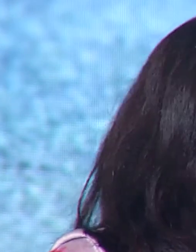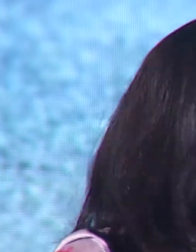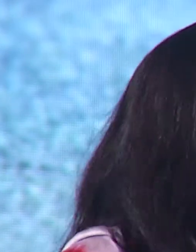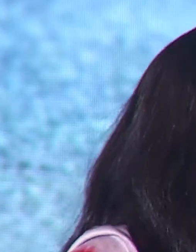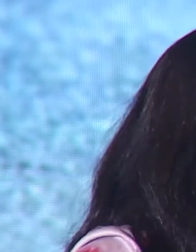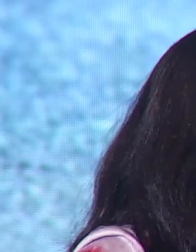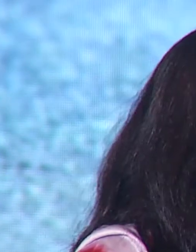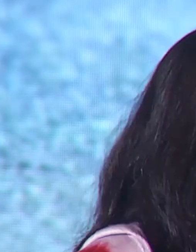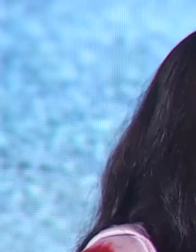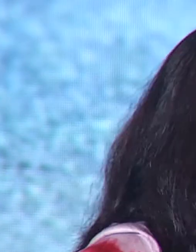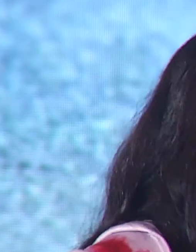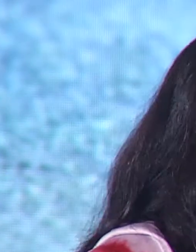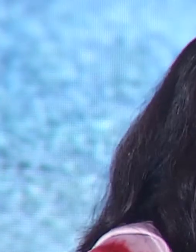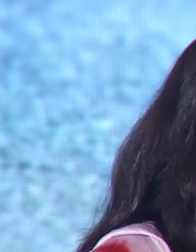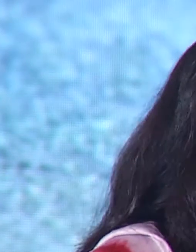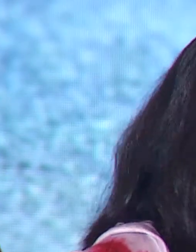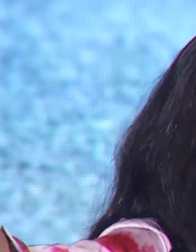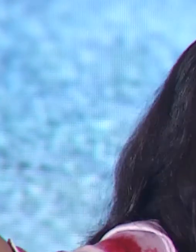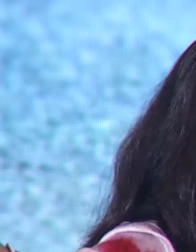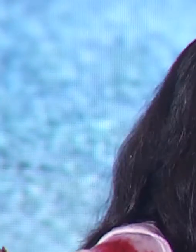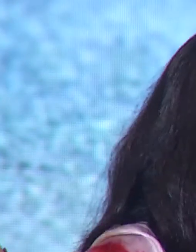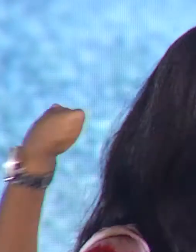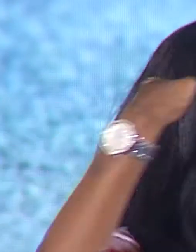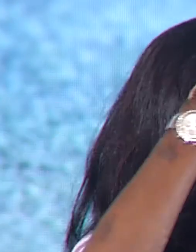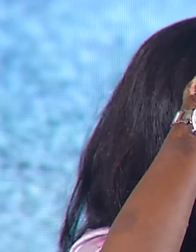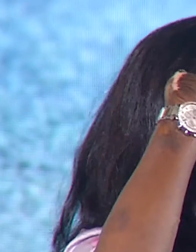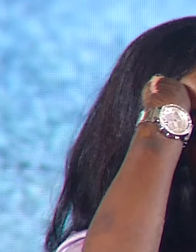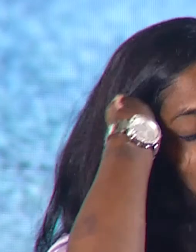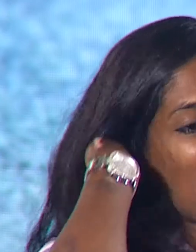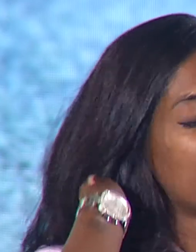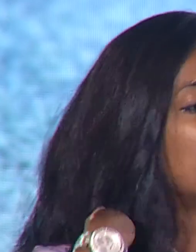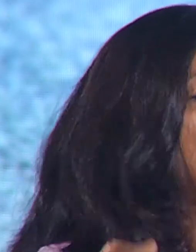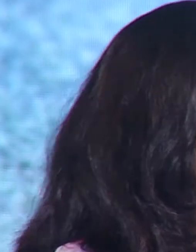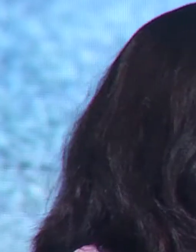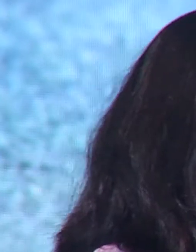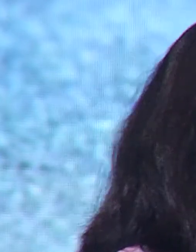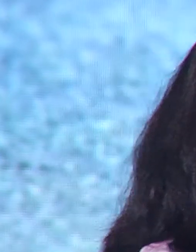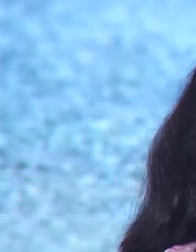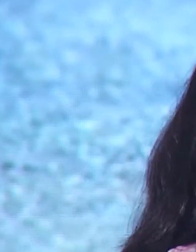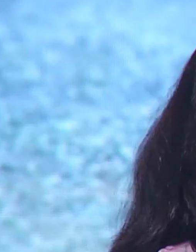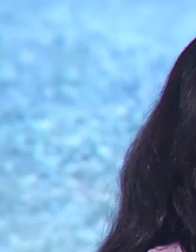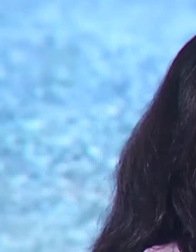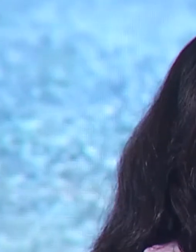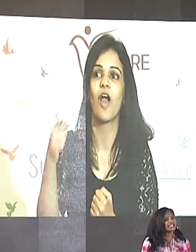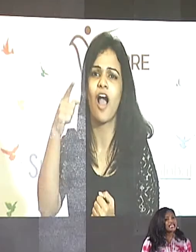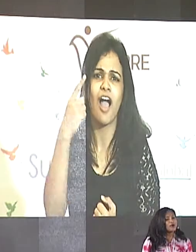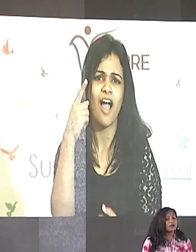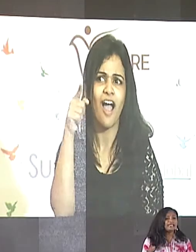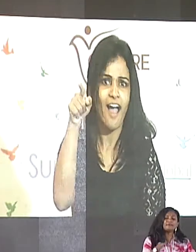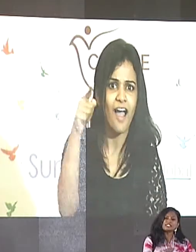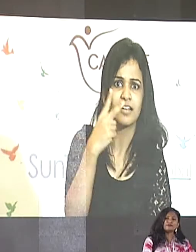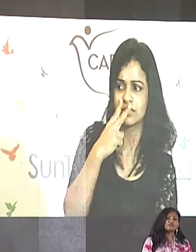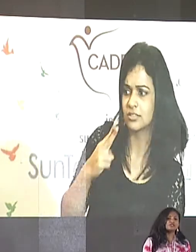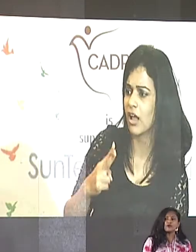But in that moment, it was the Olympic medal running out there. And for me, and I think that's what got it for me, that what